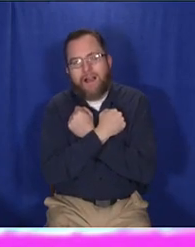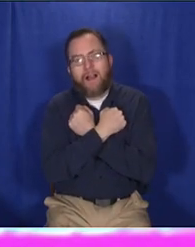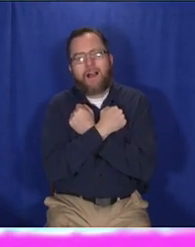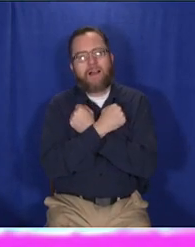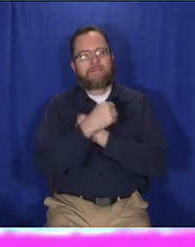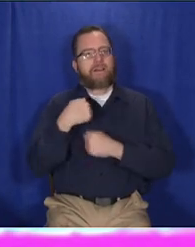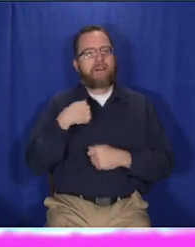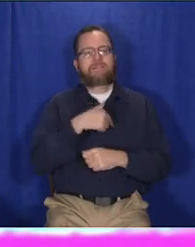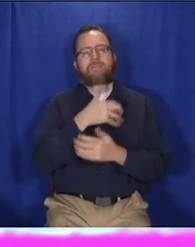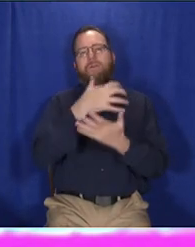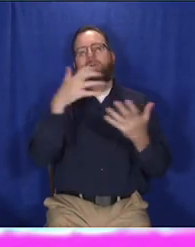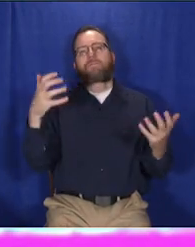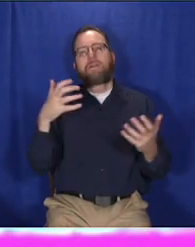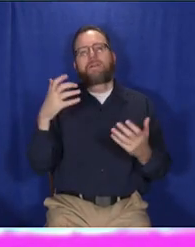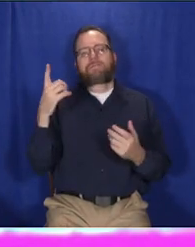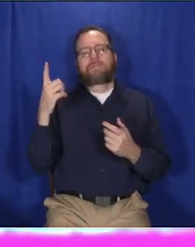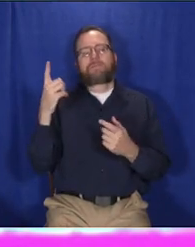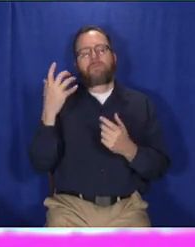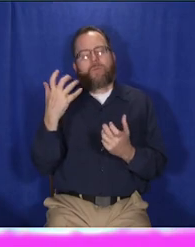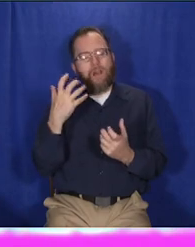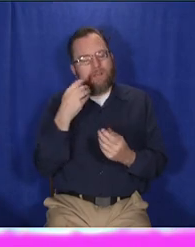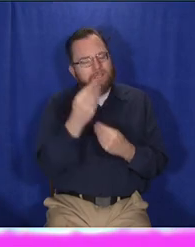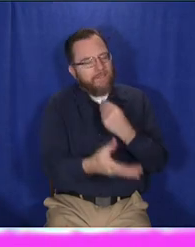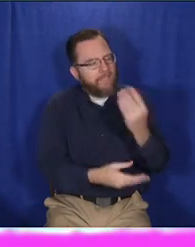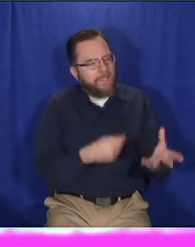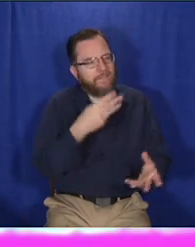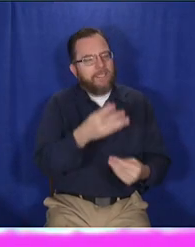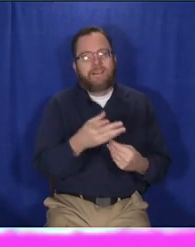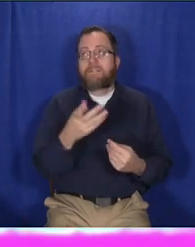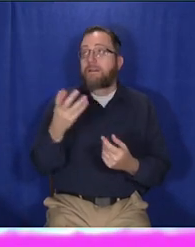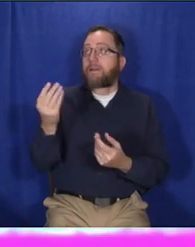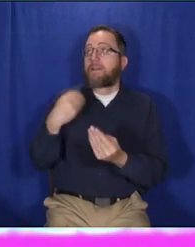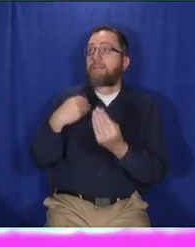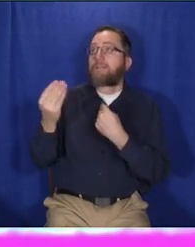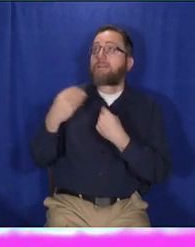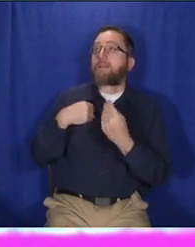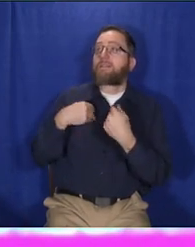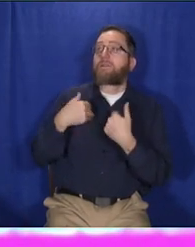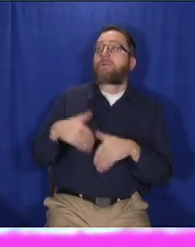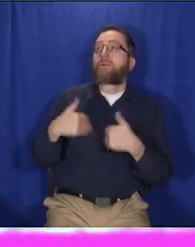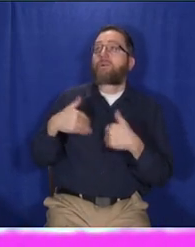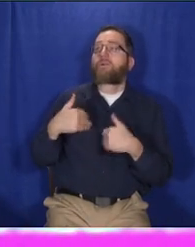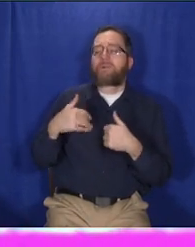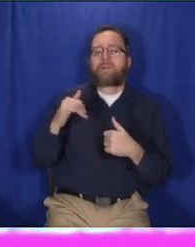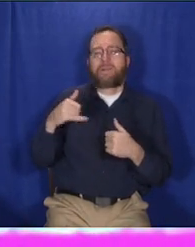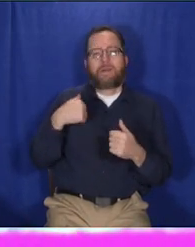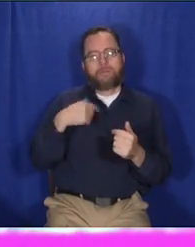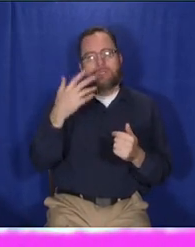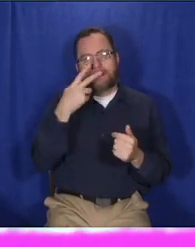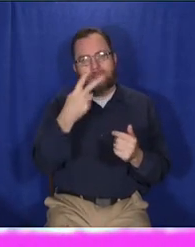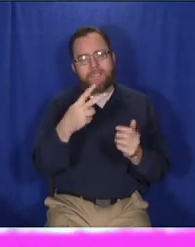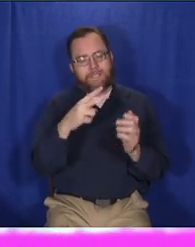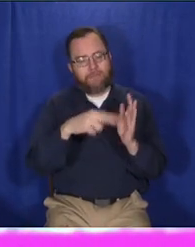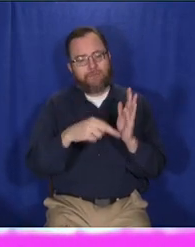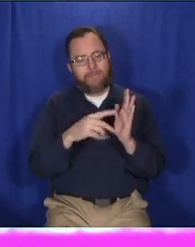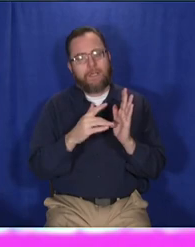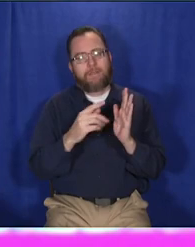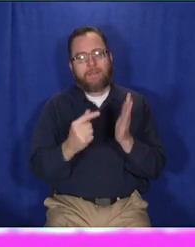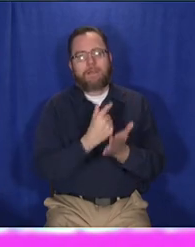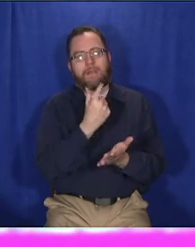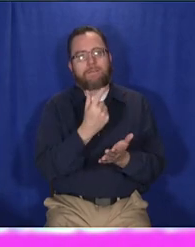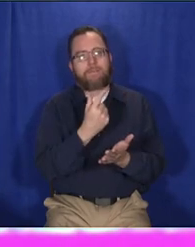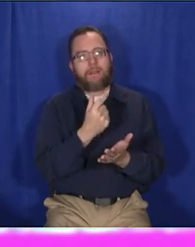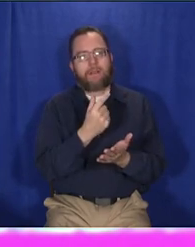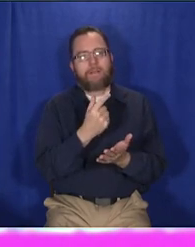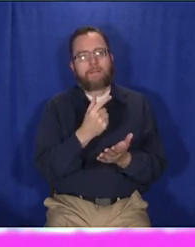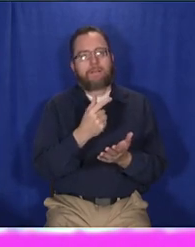He loves to be generous. And that is expressed most clearly in the gospel, that though Jesus was rich, Paul says